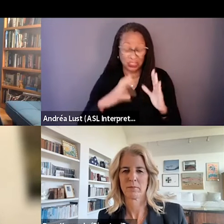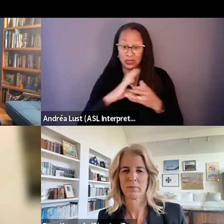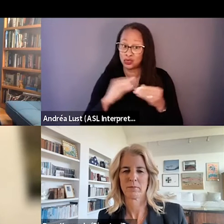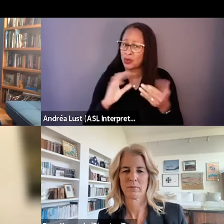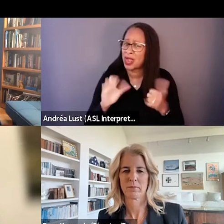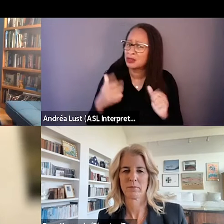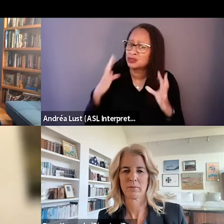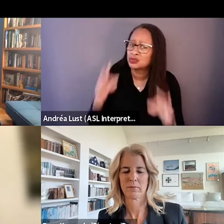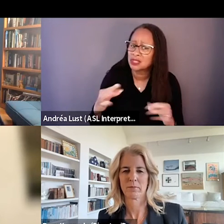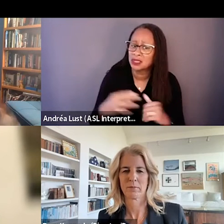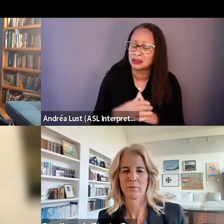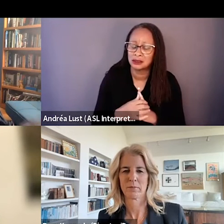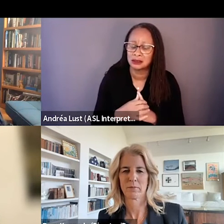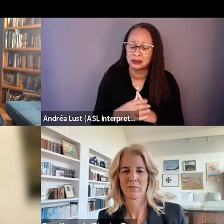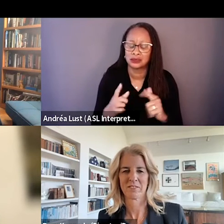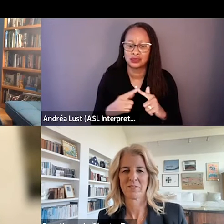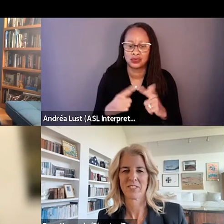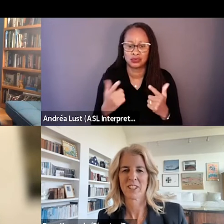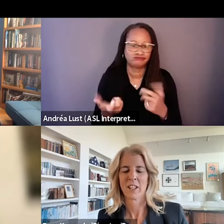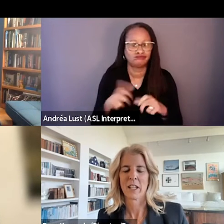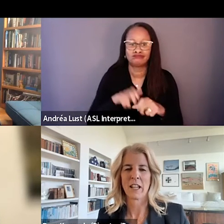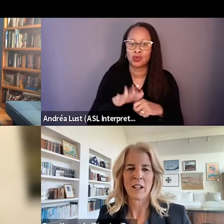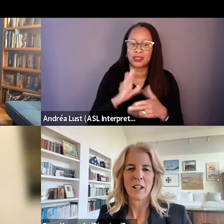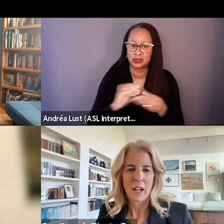you got on board with this?